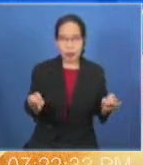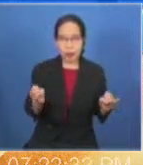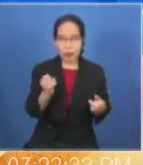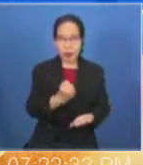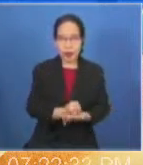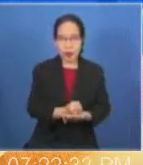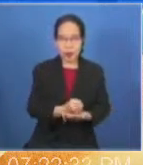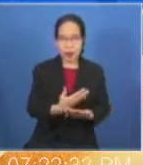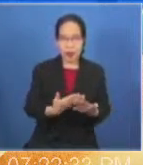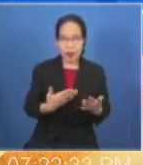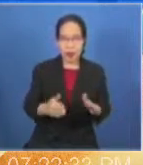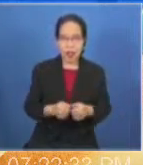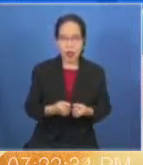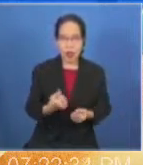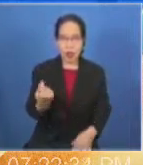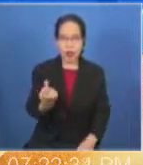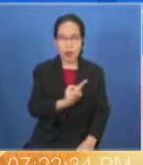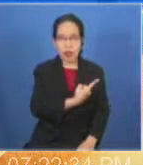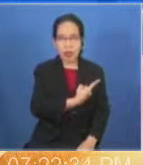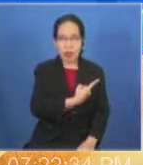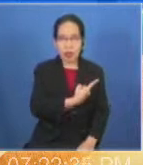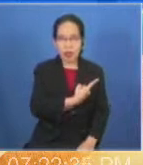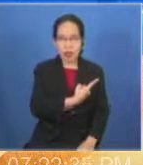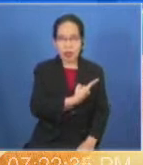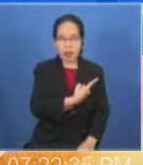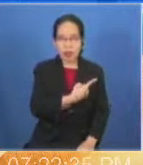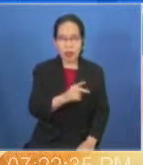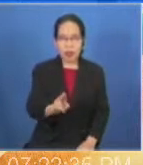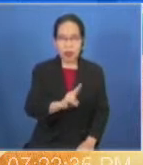There is a significance of the